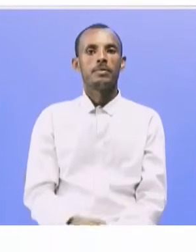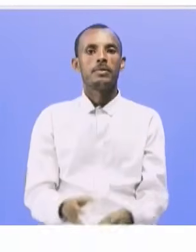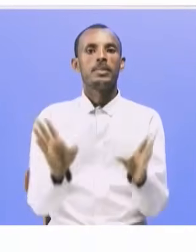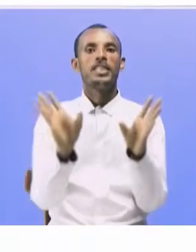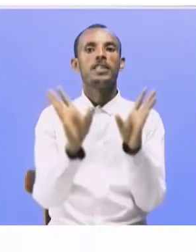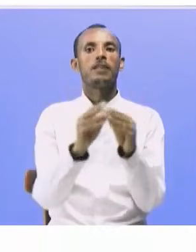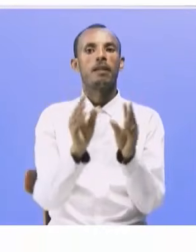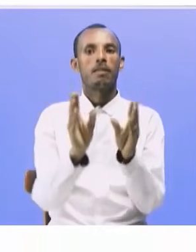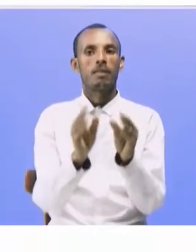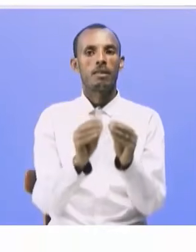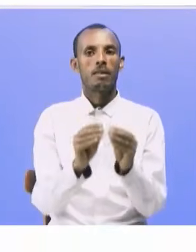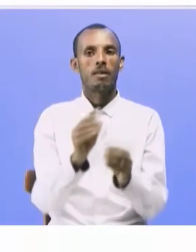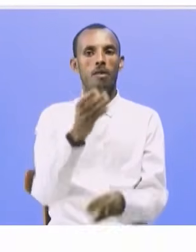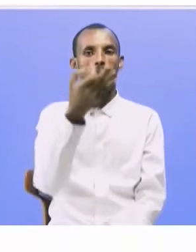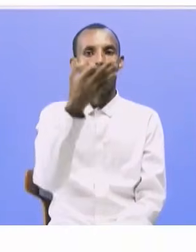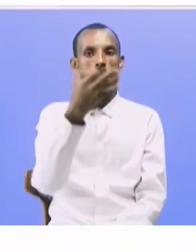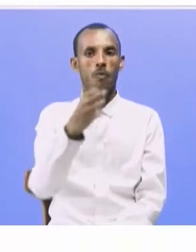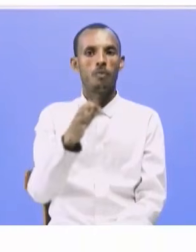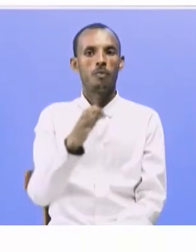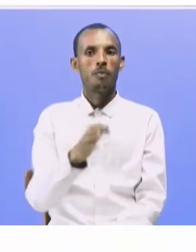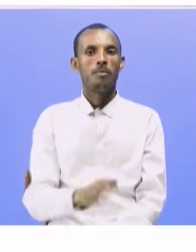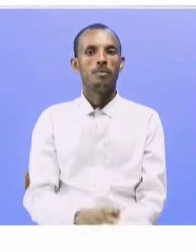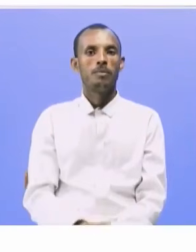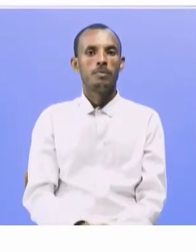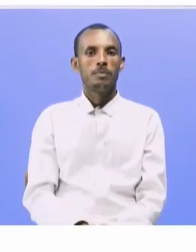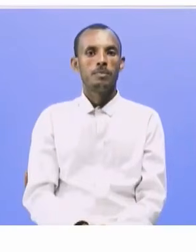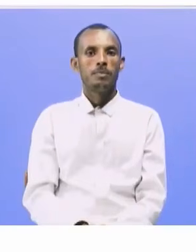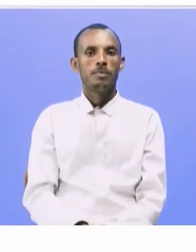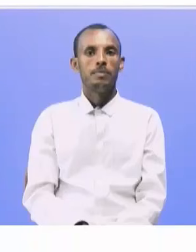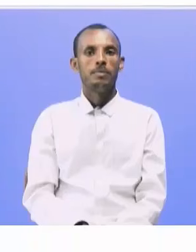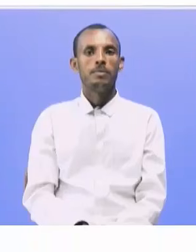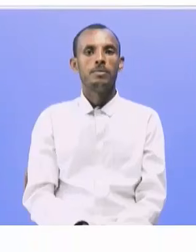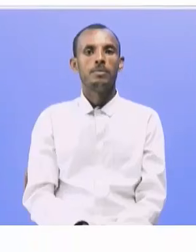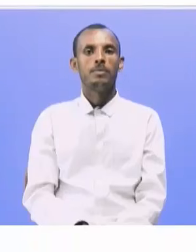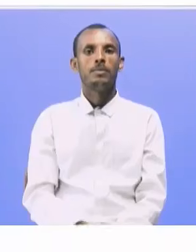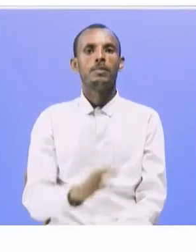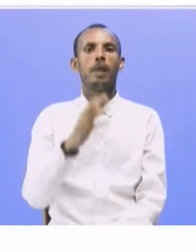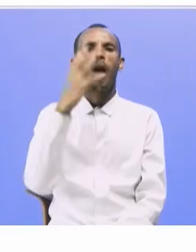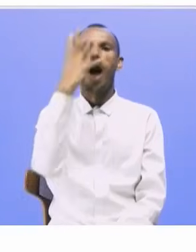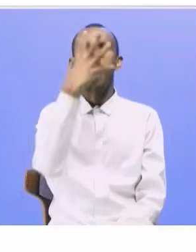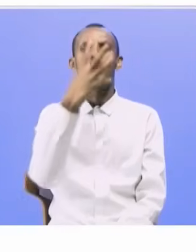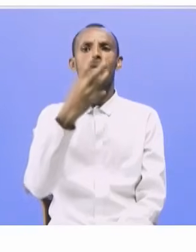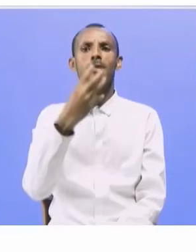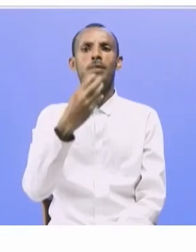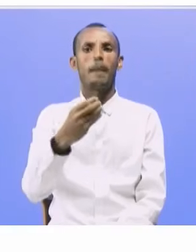of handsome boys